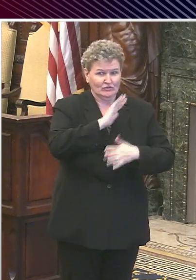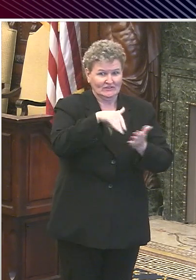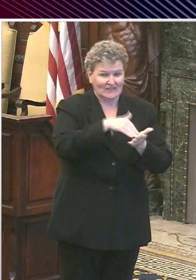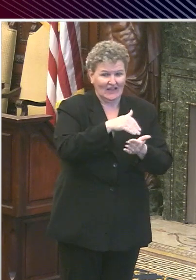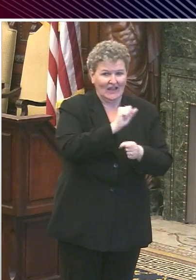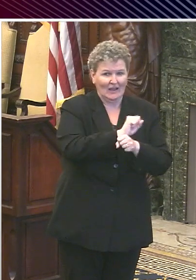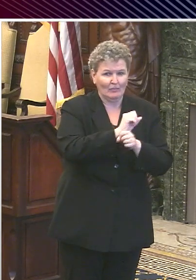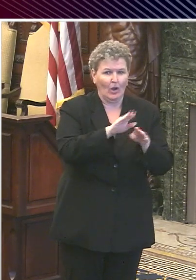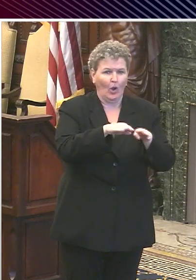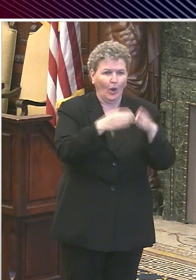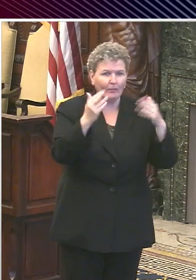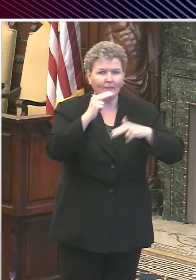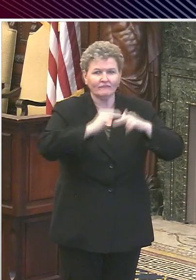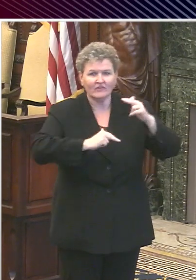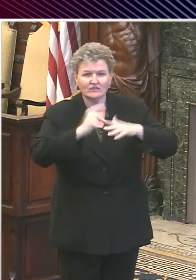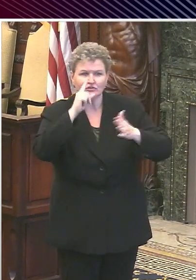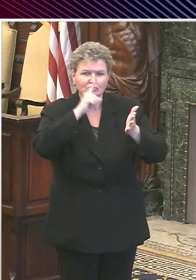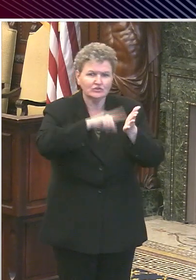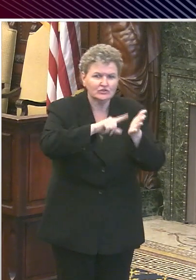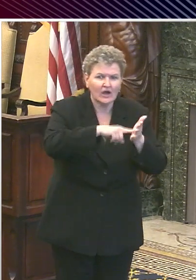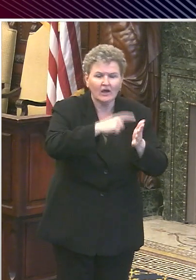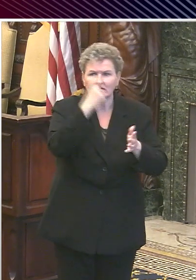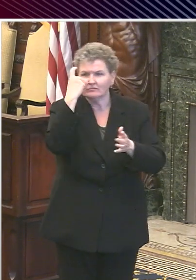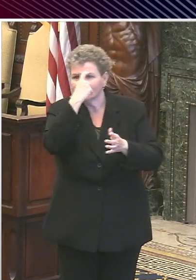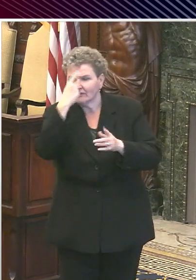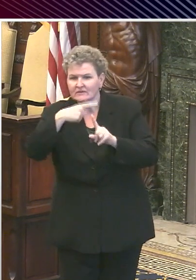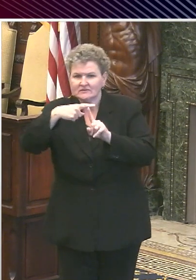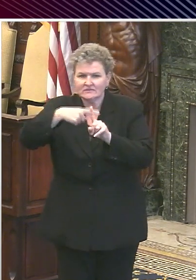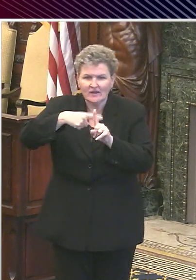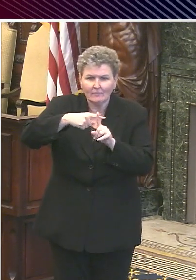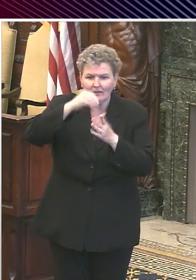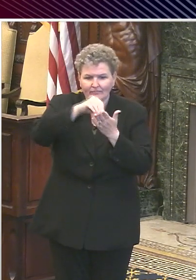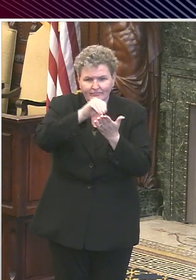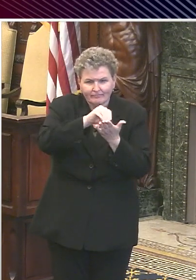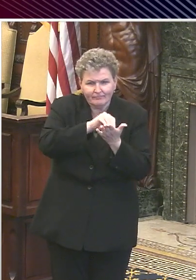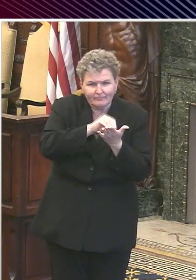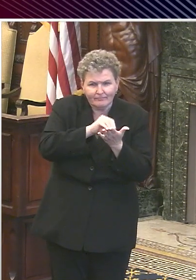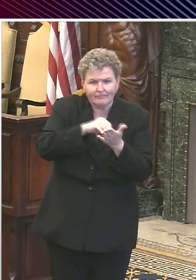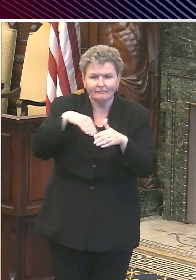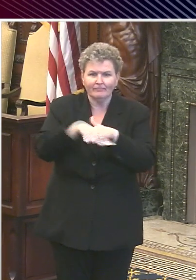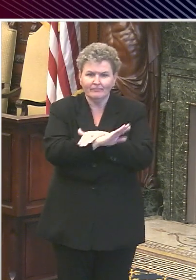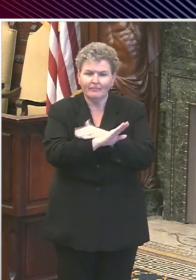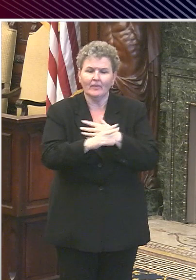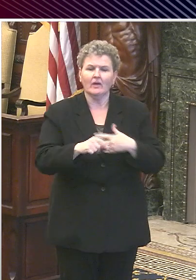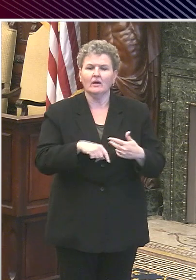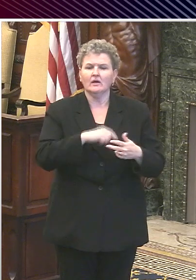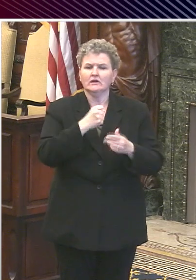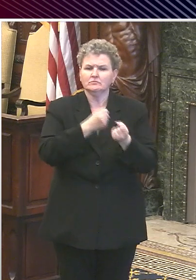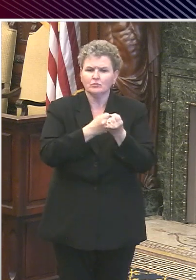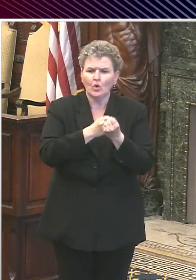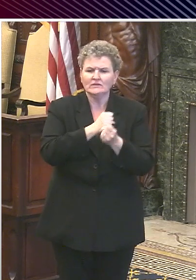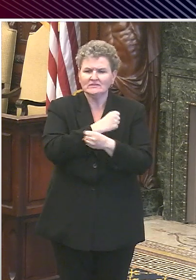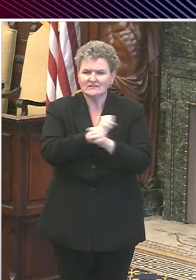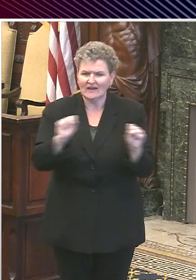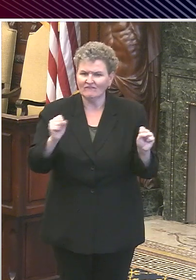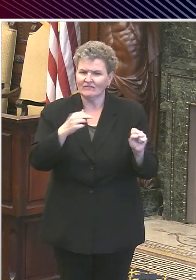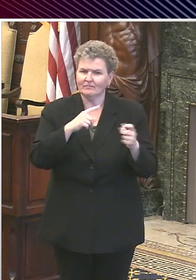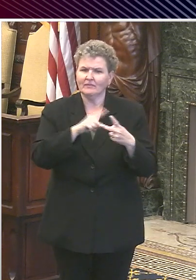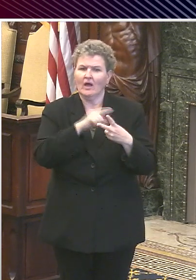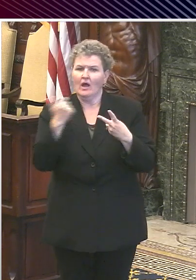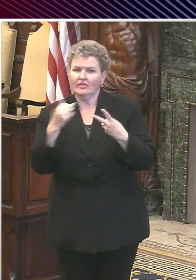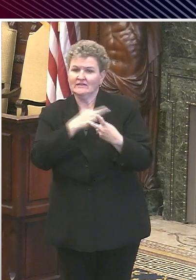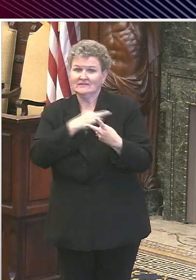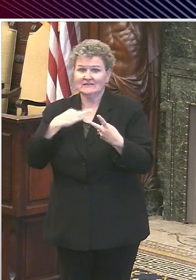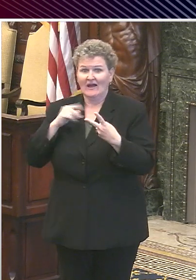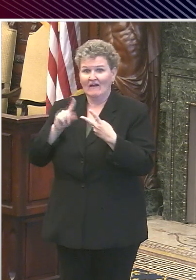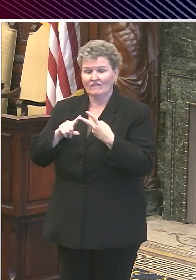open the buildings, check the children in, and are supporting safety guidance at the sites. And then we have